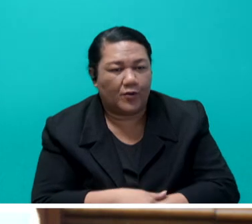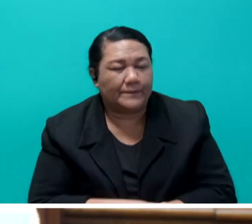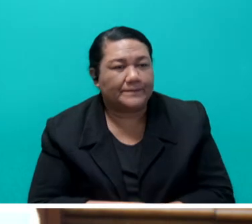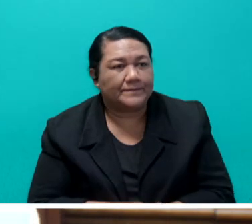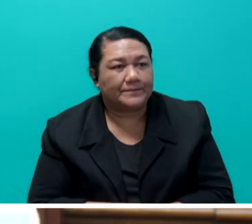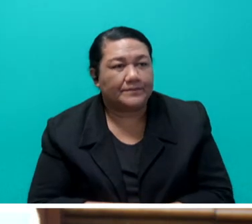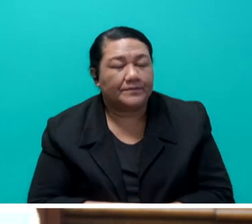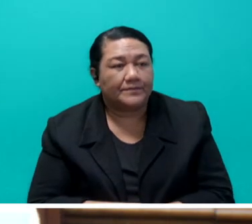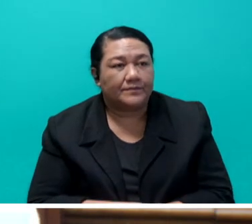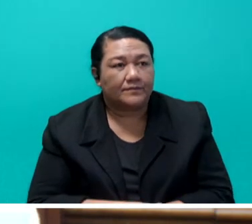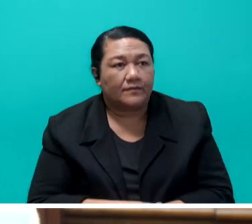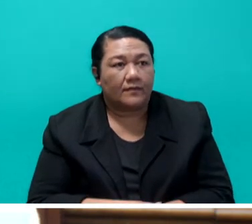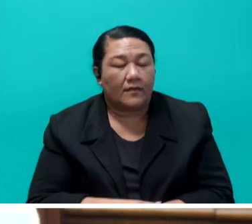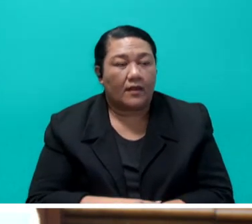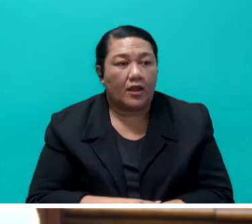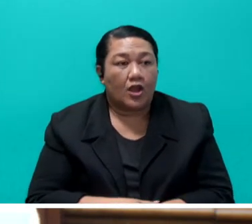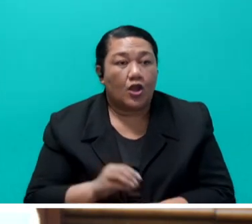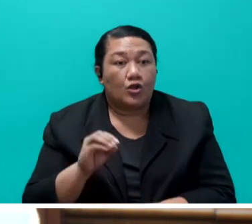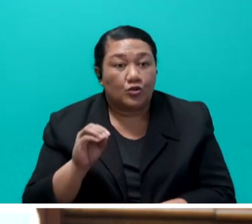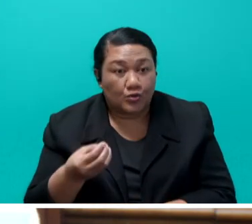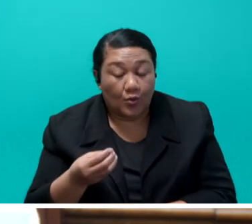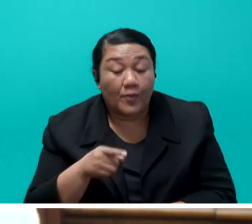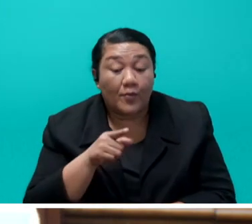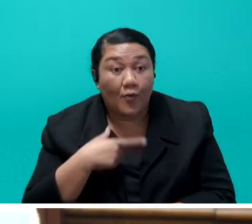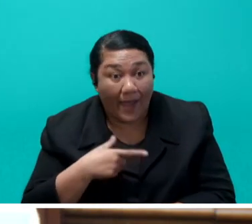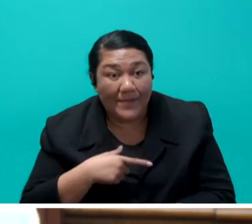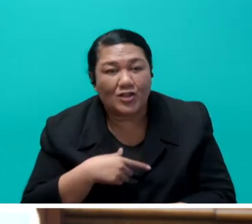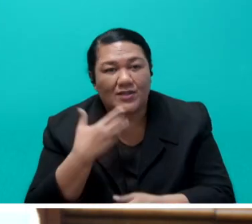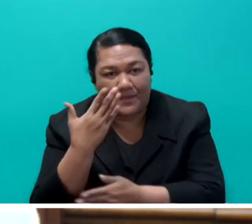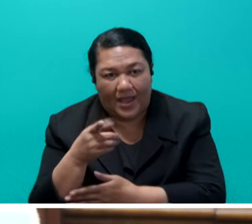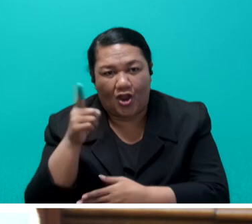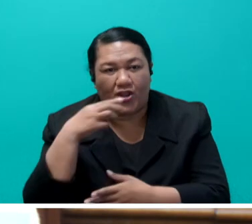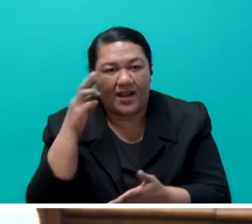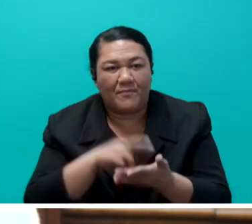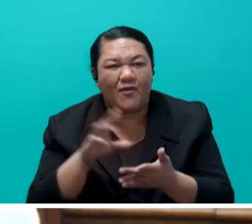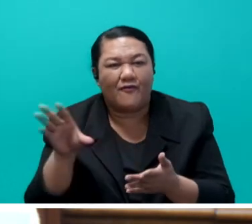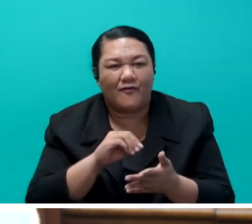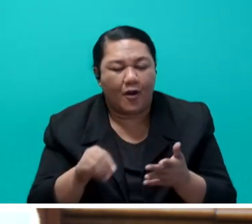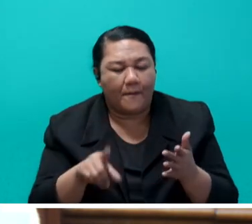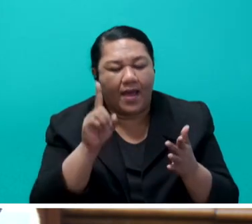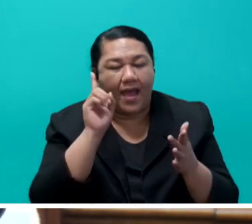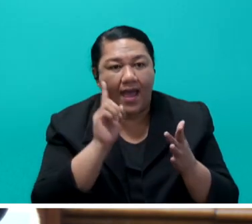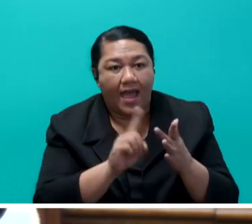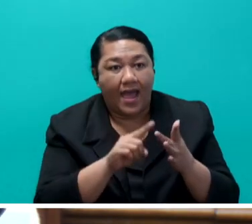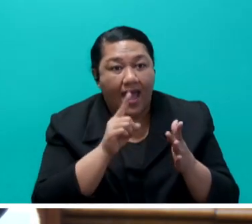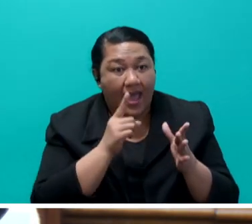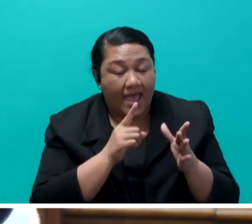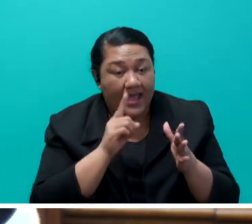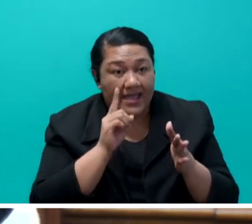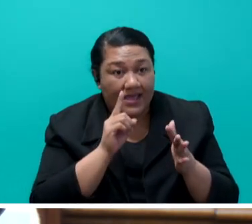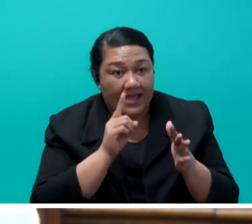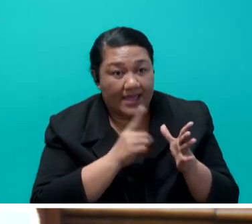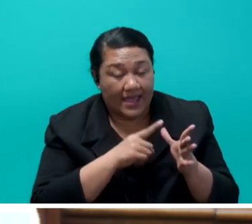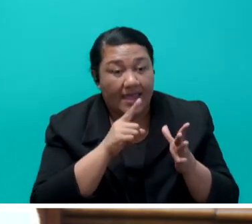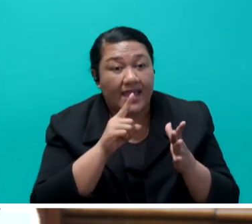with regard to the IAEA report. And the Chair further proposed that a regularized mechanism within